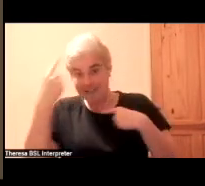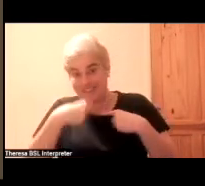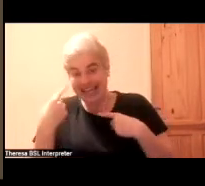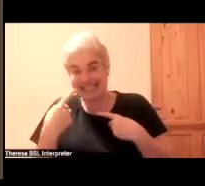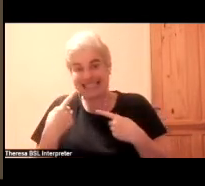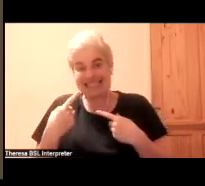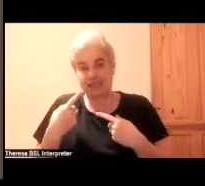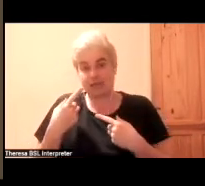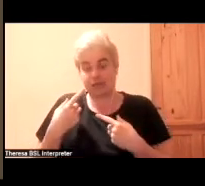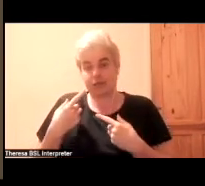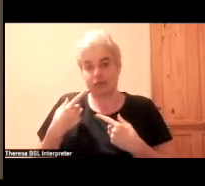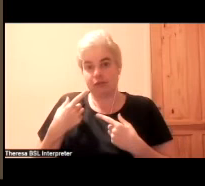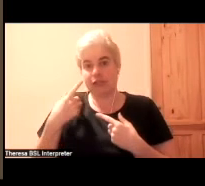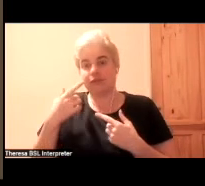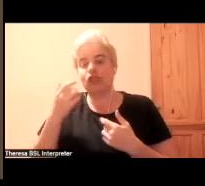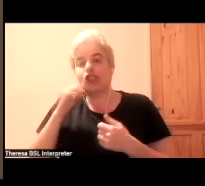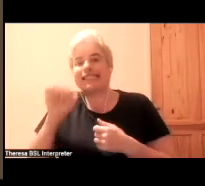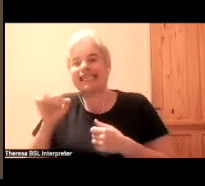her incumbent saw her.